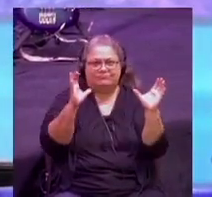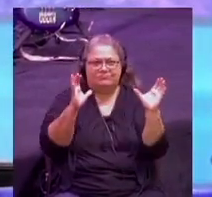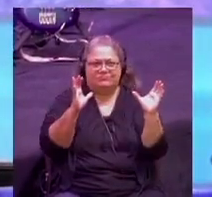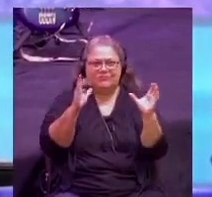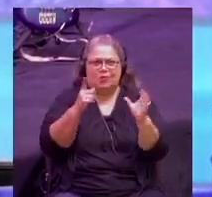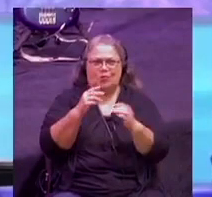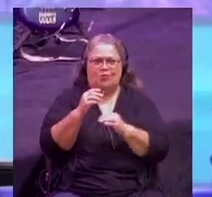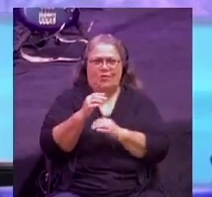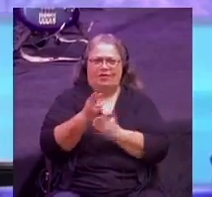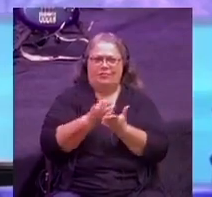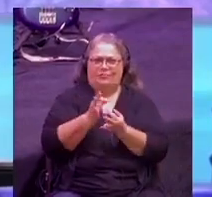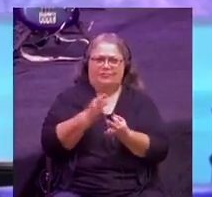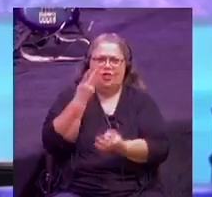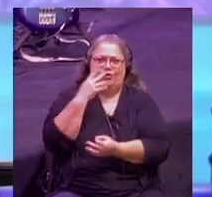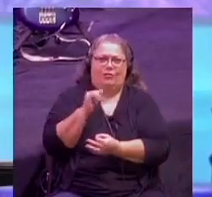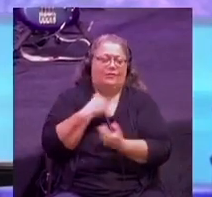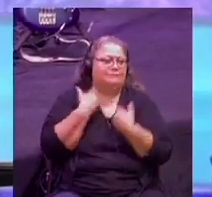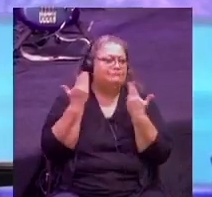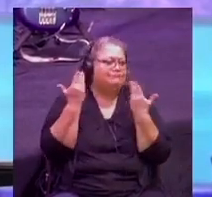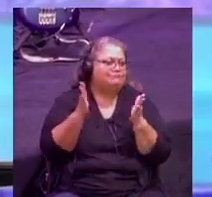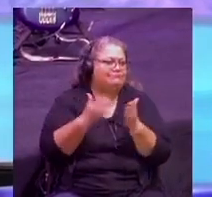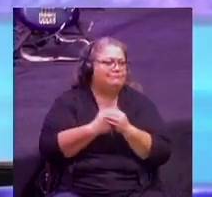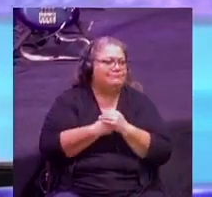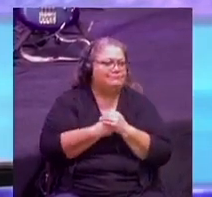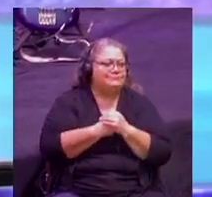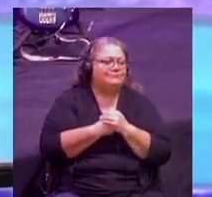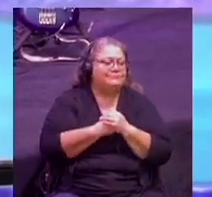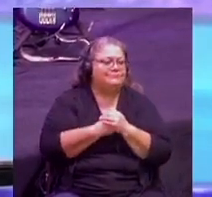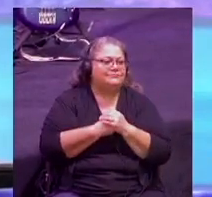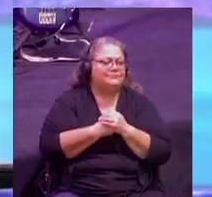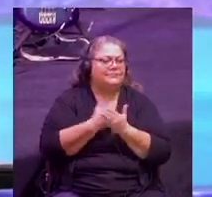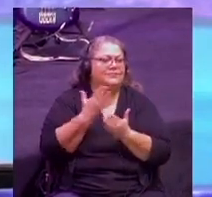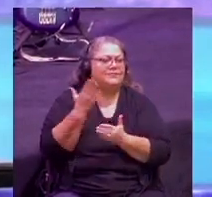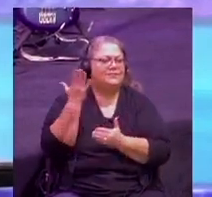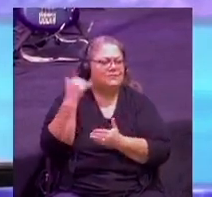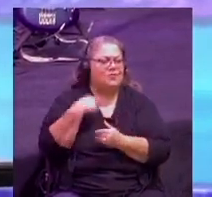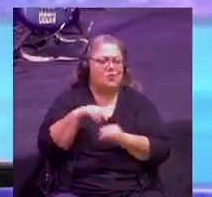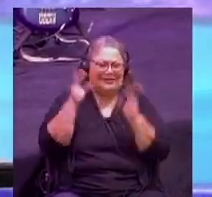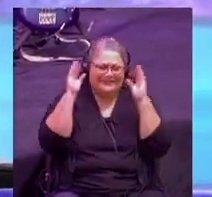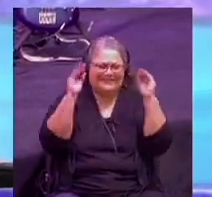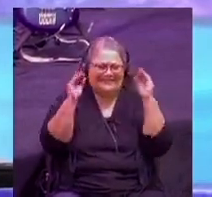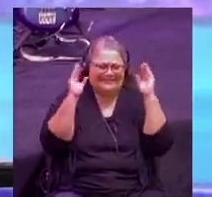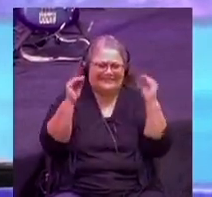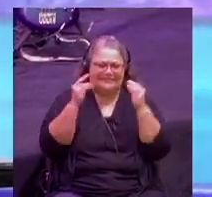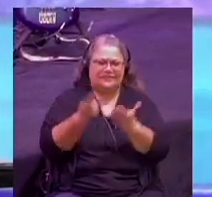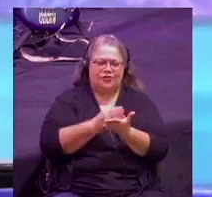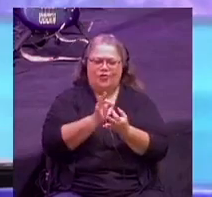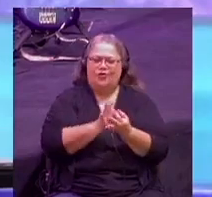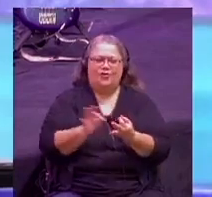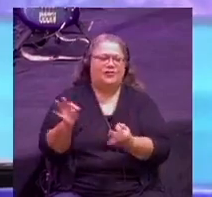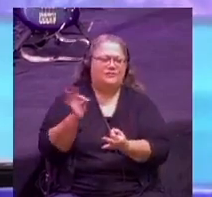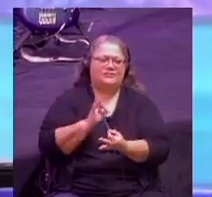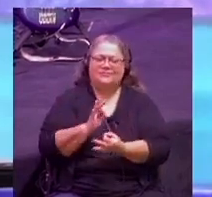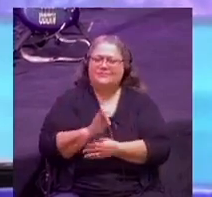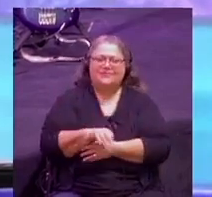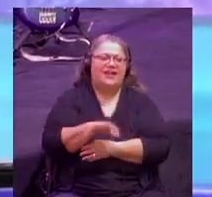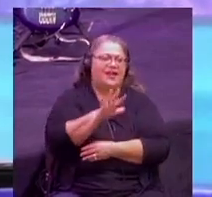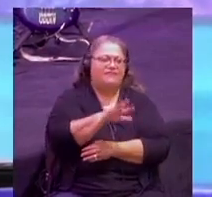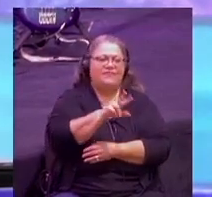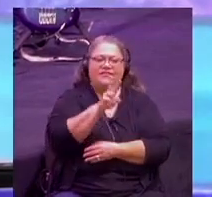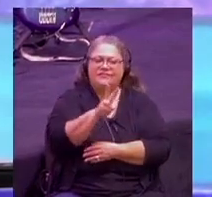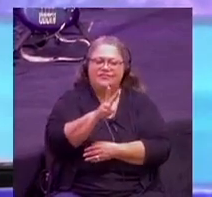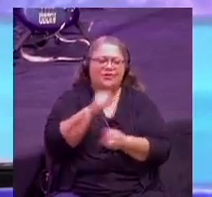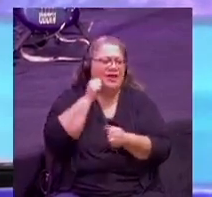looks like. And that's why I understand that we could teach on the Holy Spirit for 52 Sundays a